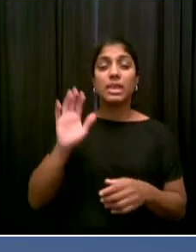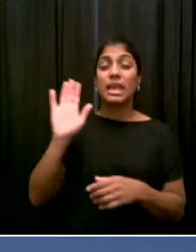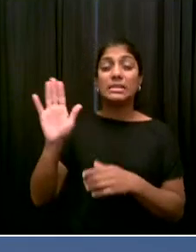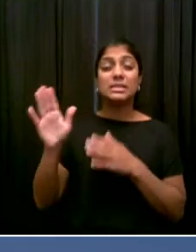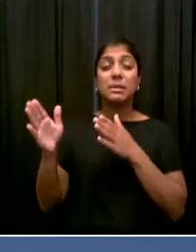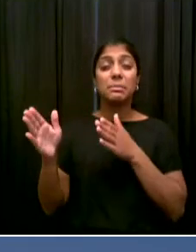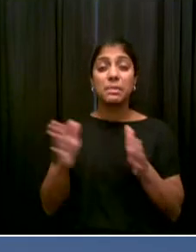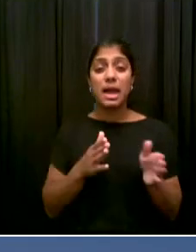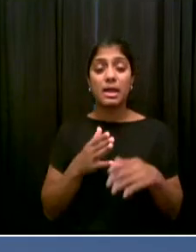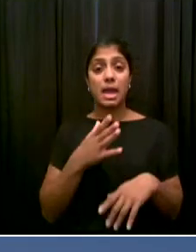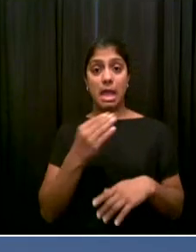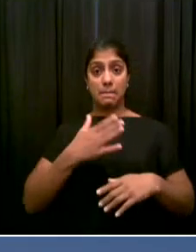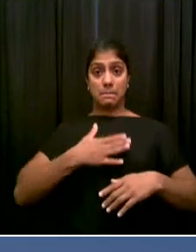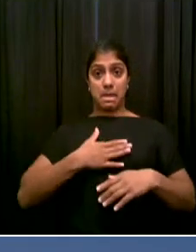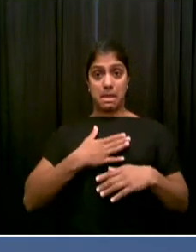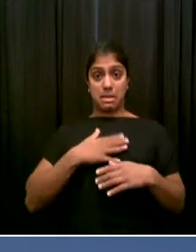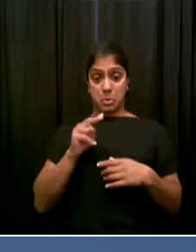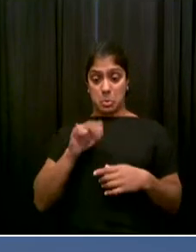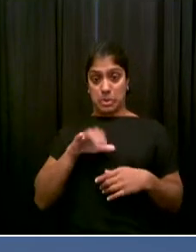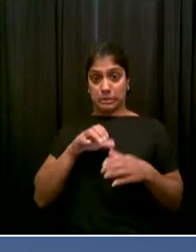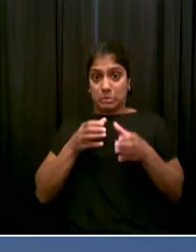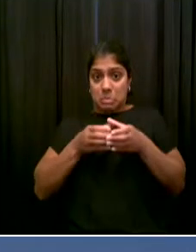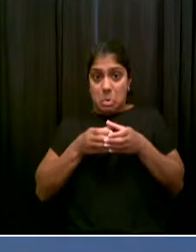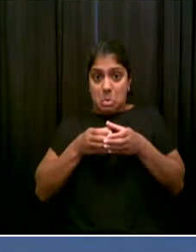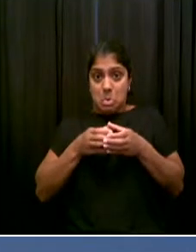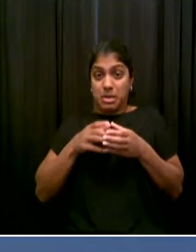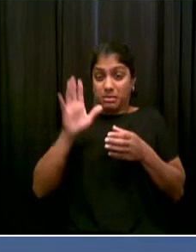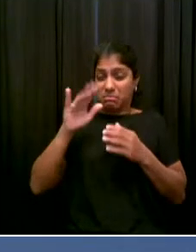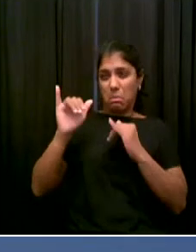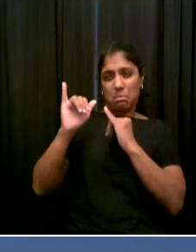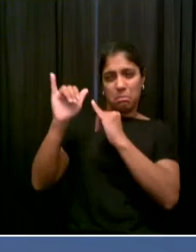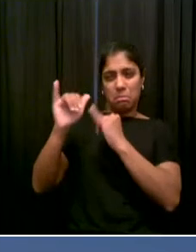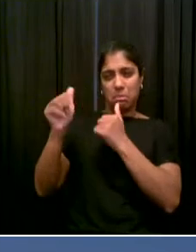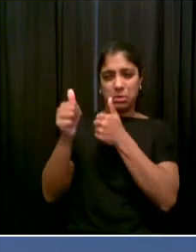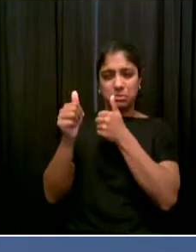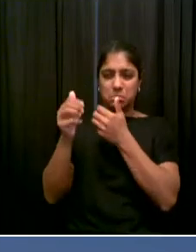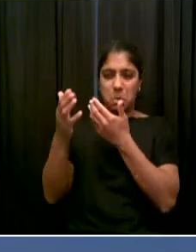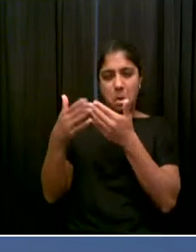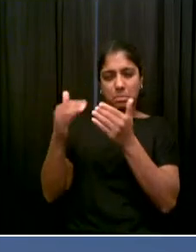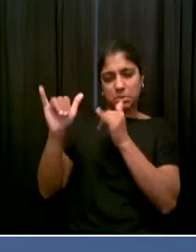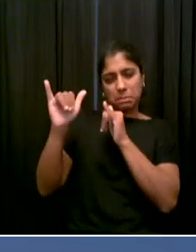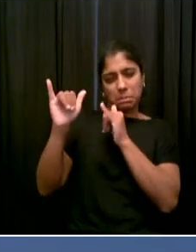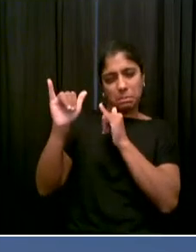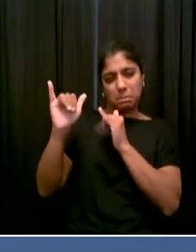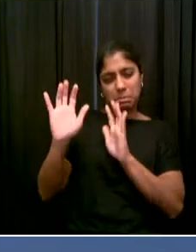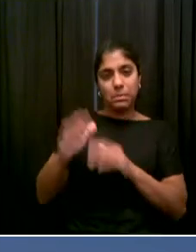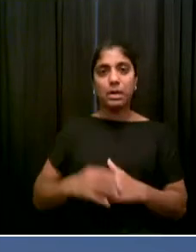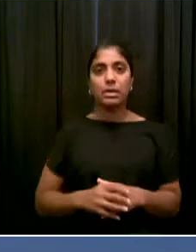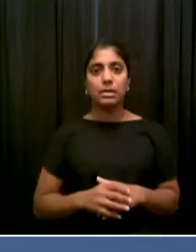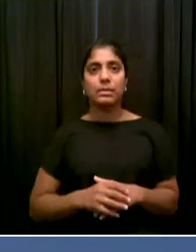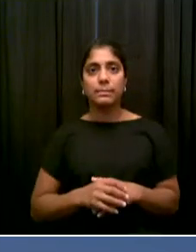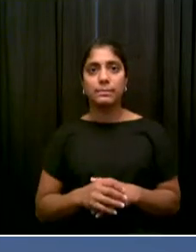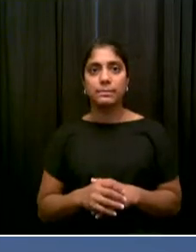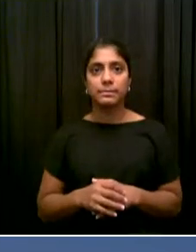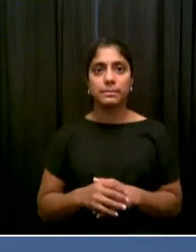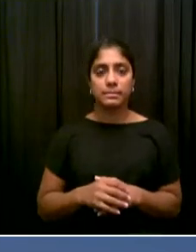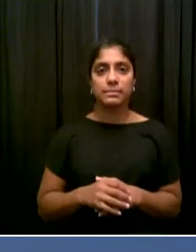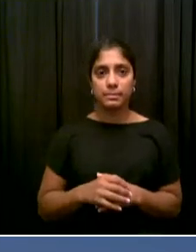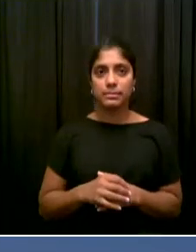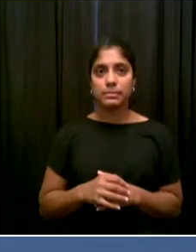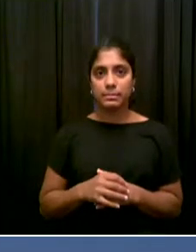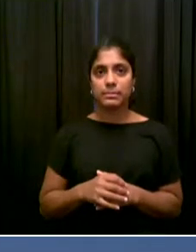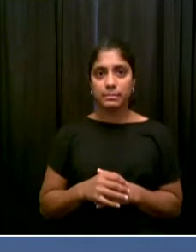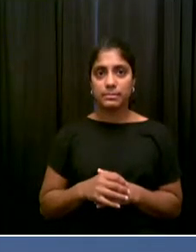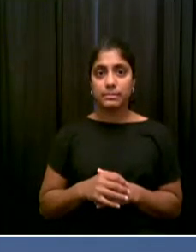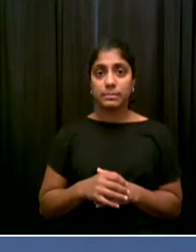the flow of firearms into cities like New York. That mirrors what we're doing in our first in the nation partnership with the ATF that we